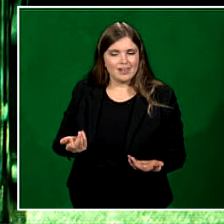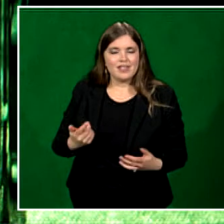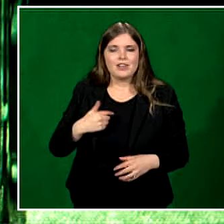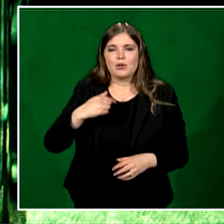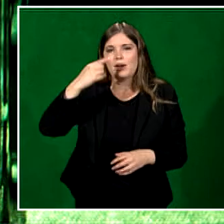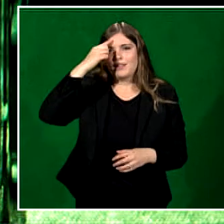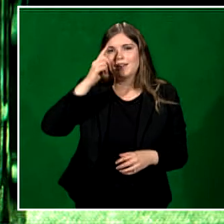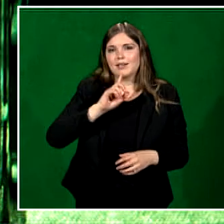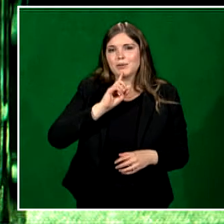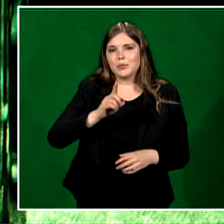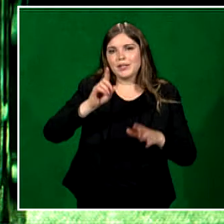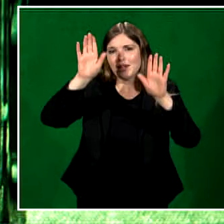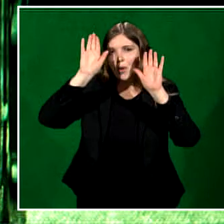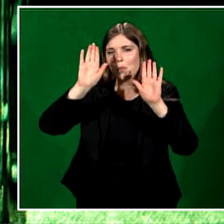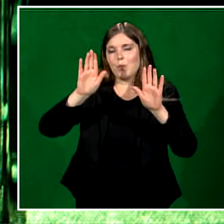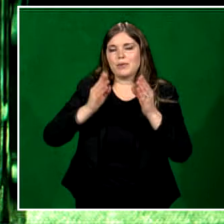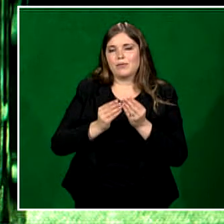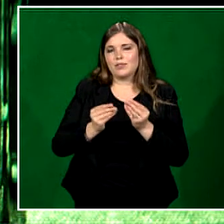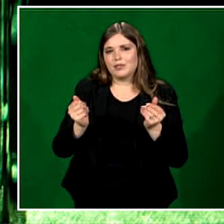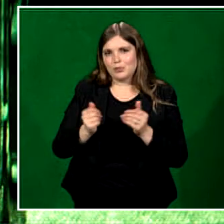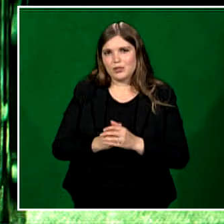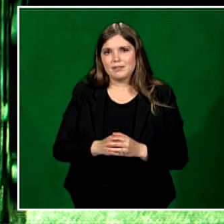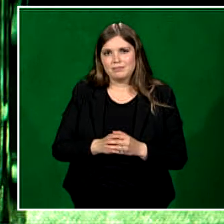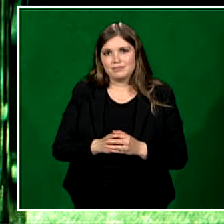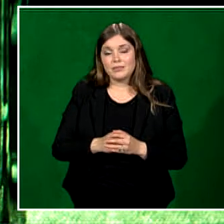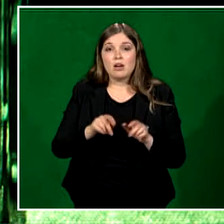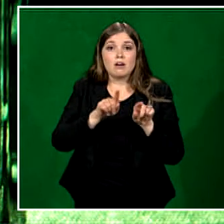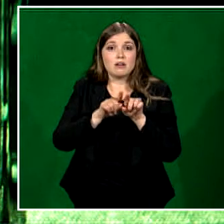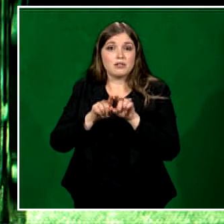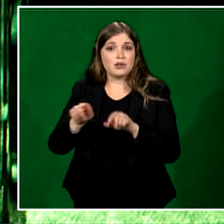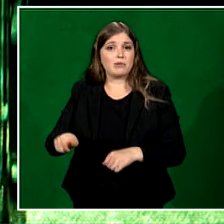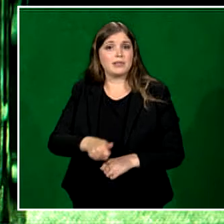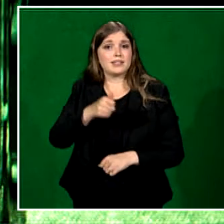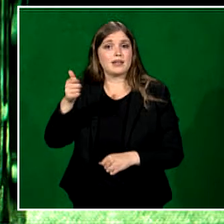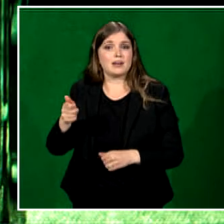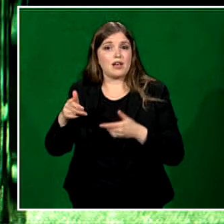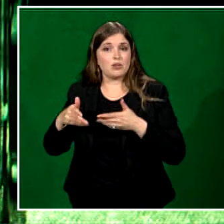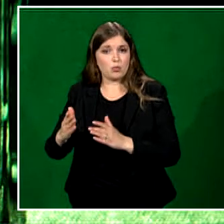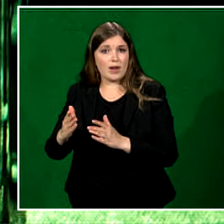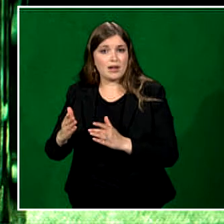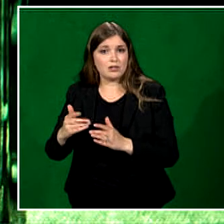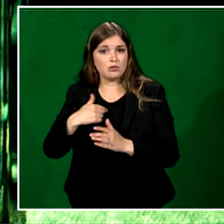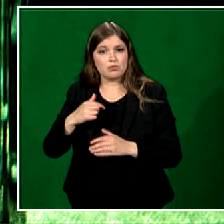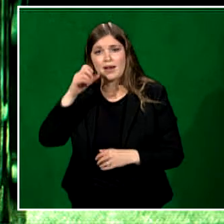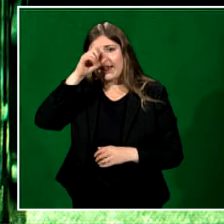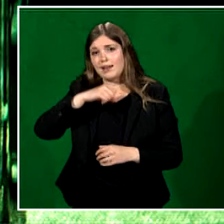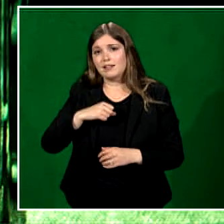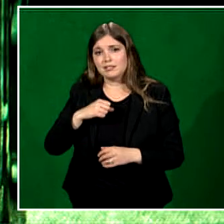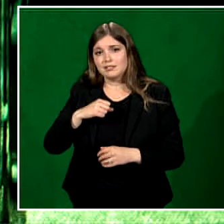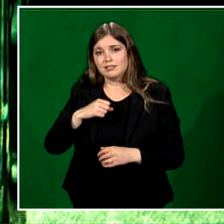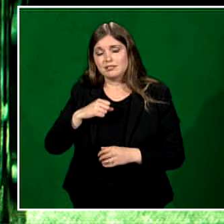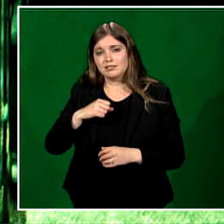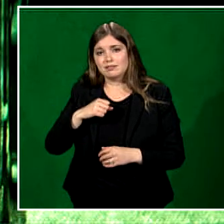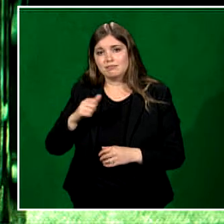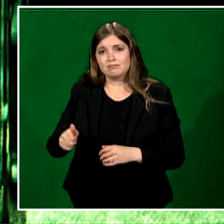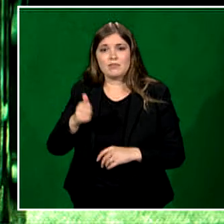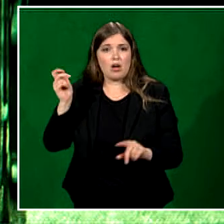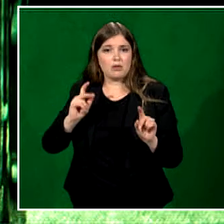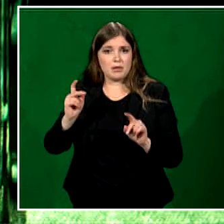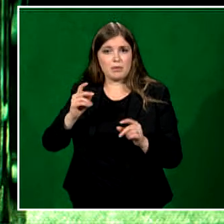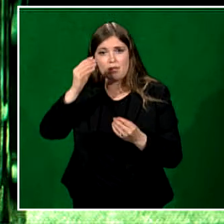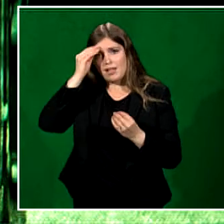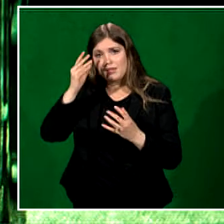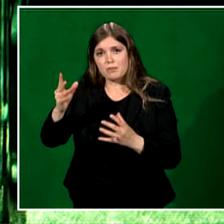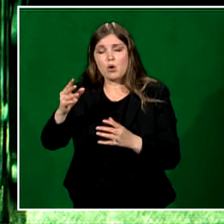a wonderful solution. And it's also another way to I guess let other people know in